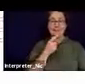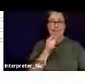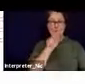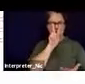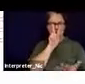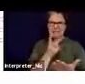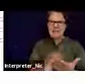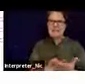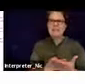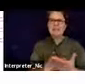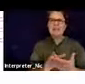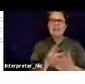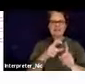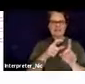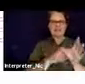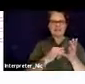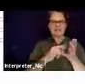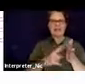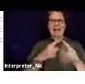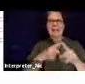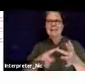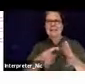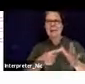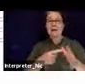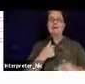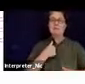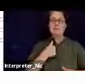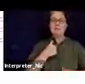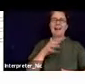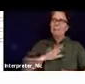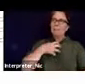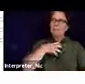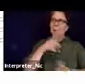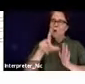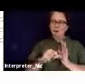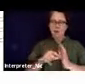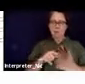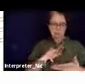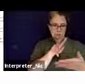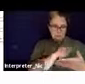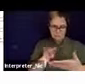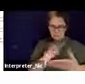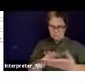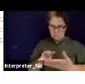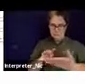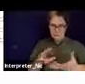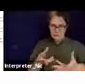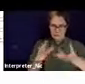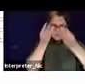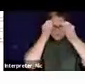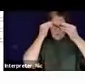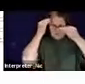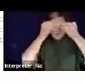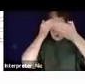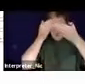it's around the extra time will allow me to process that information in terms of when I would